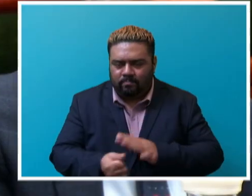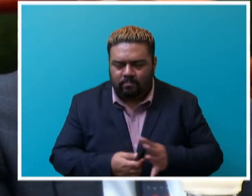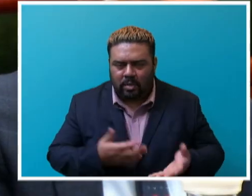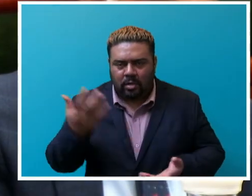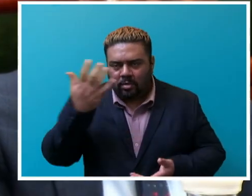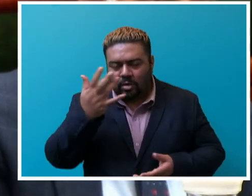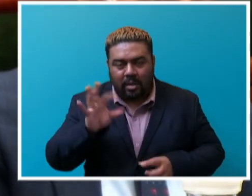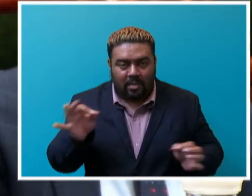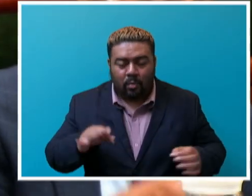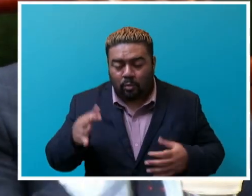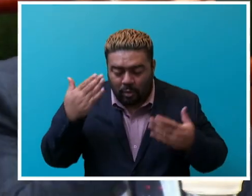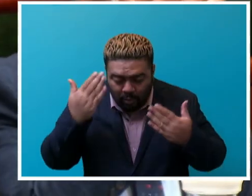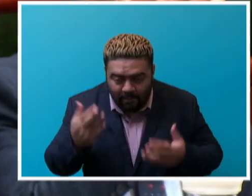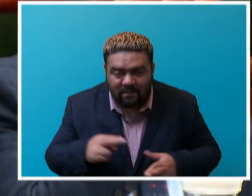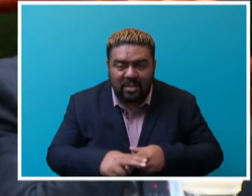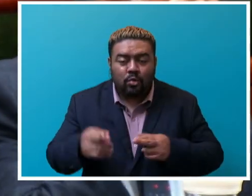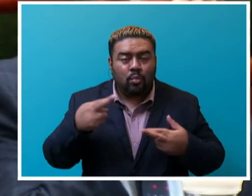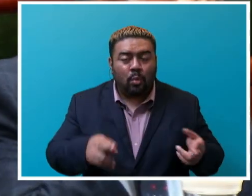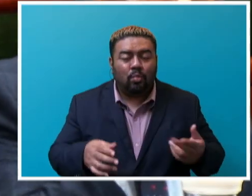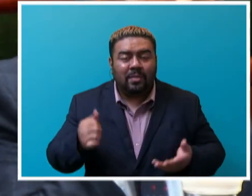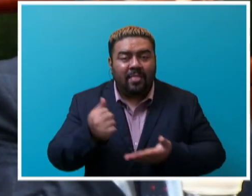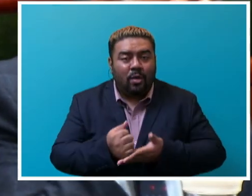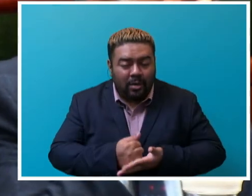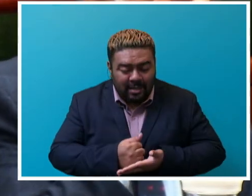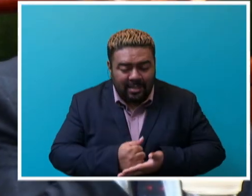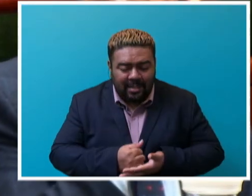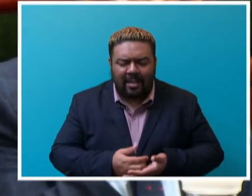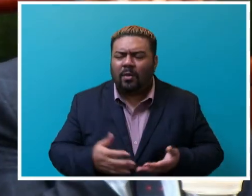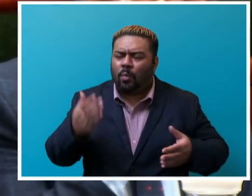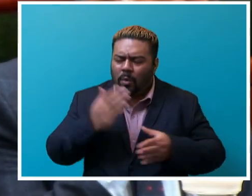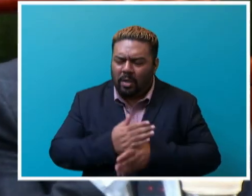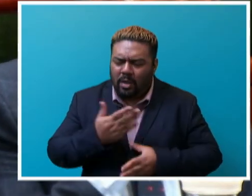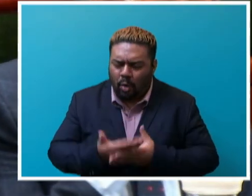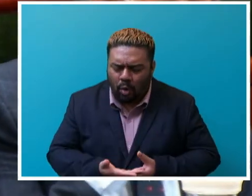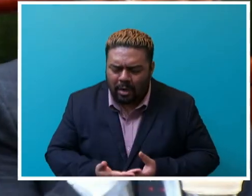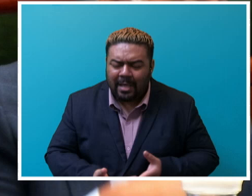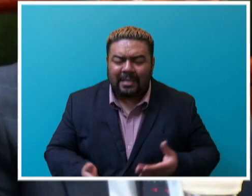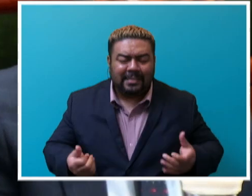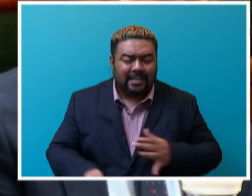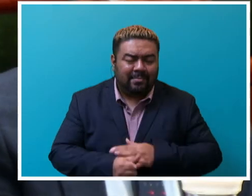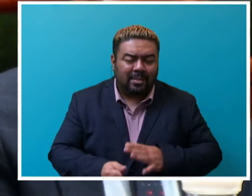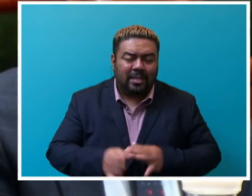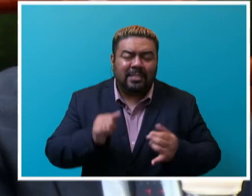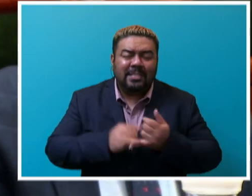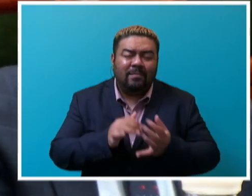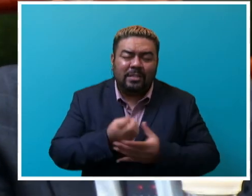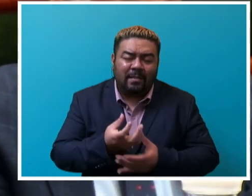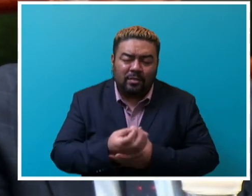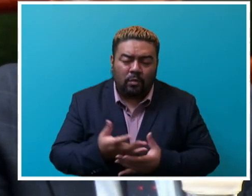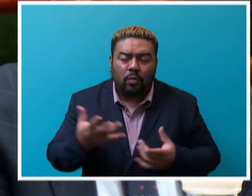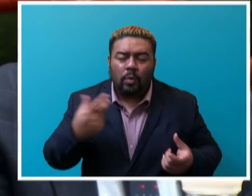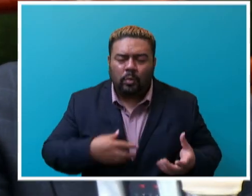to acknowledge Fiji Roads Authority for taking this into account. They're working on accessibility works in Salvo that will also include the